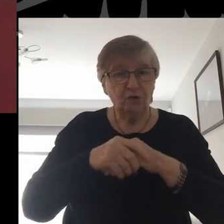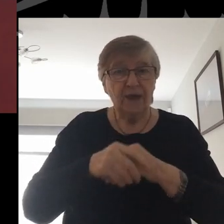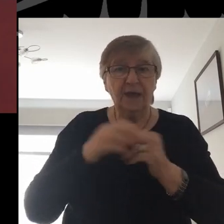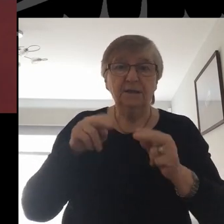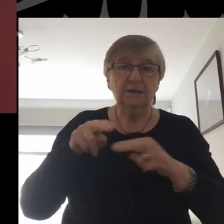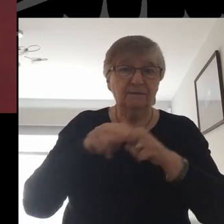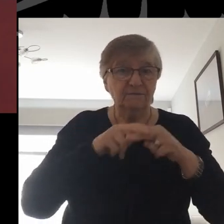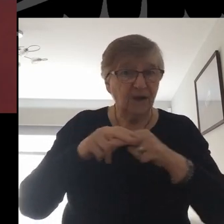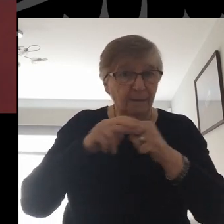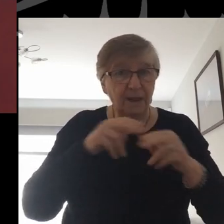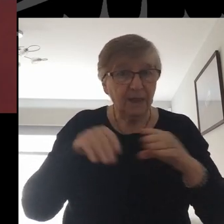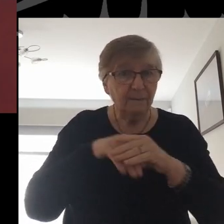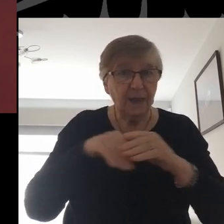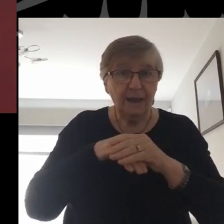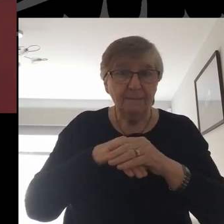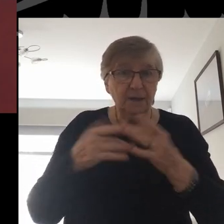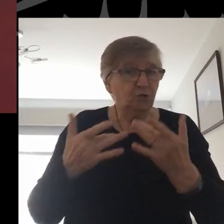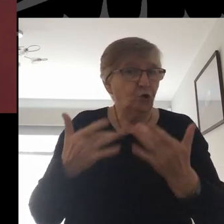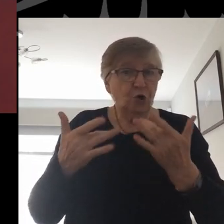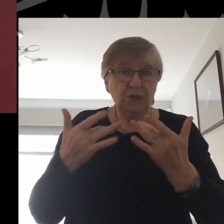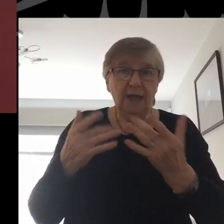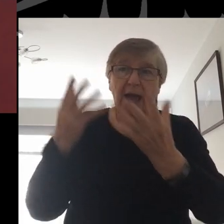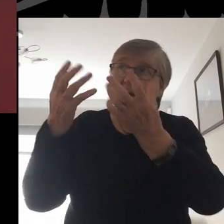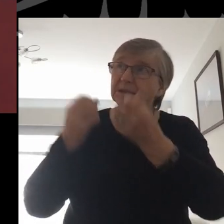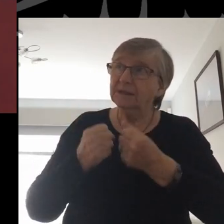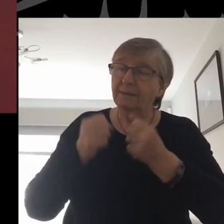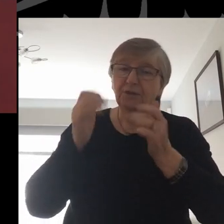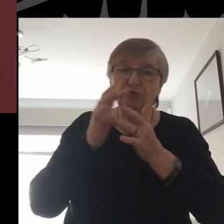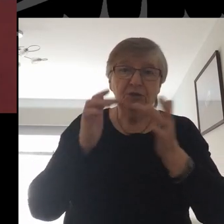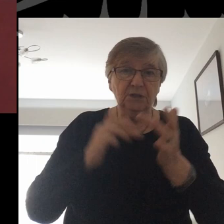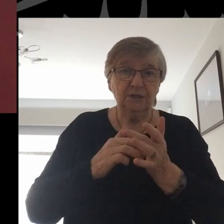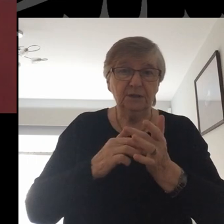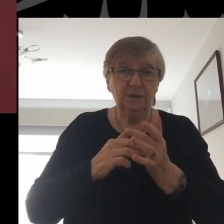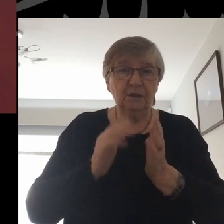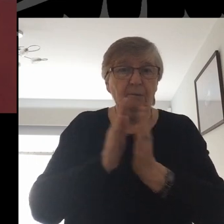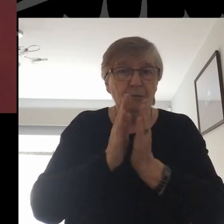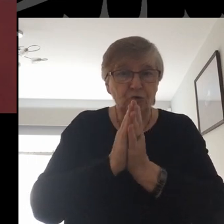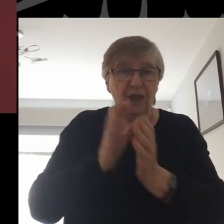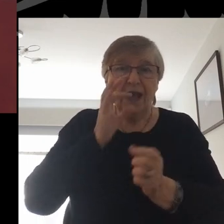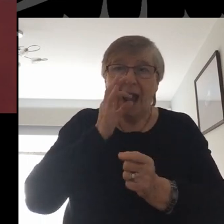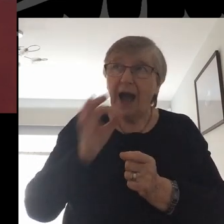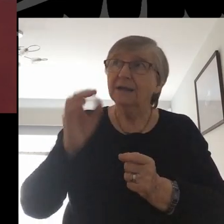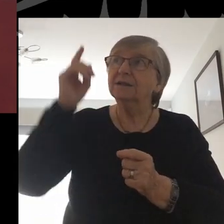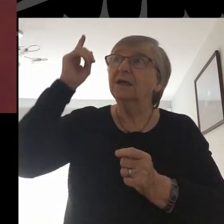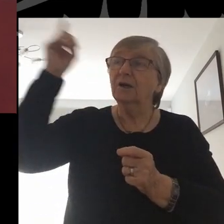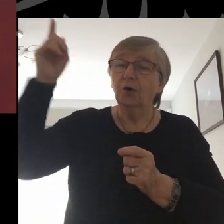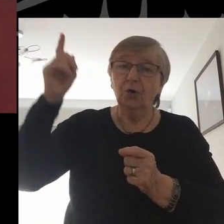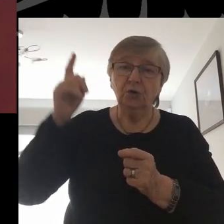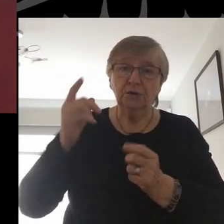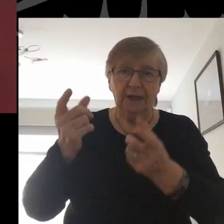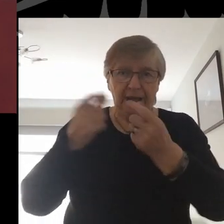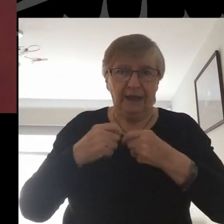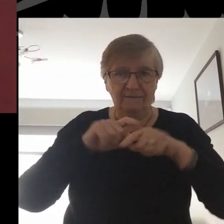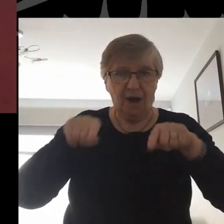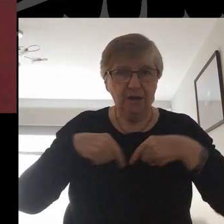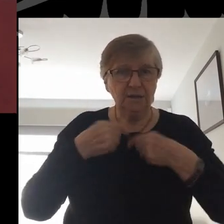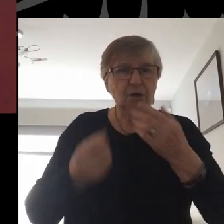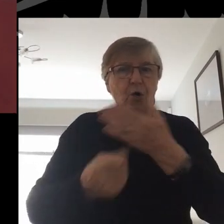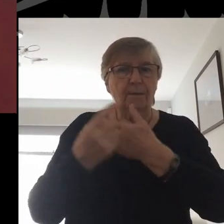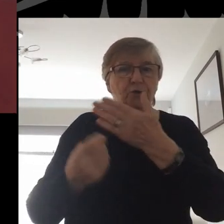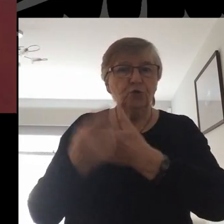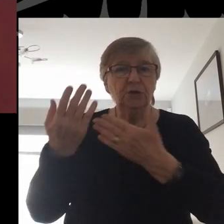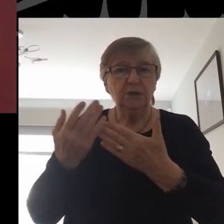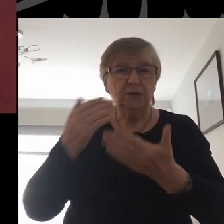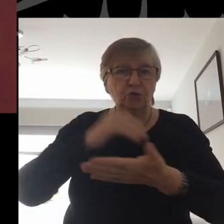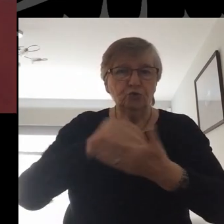family members who are not yet Christians, praying and asking God to give us opportunities to share our faith.